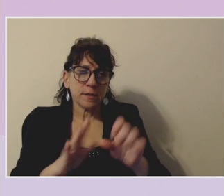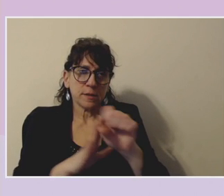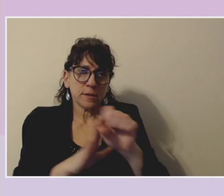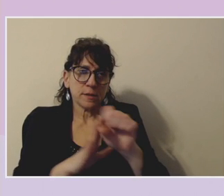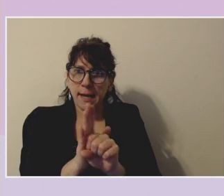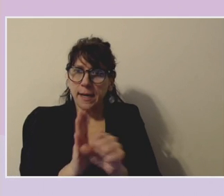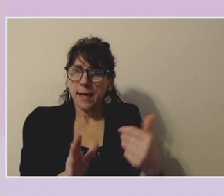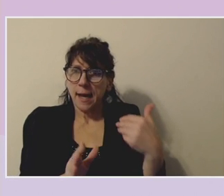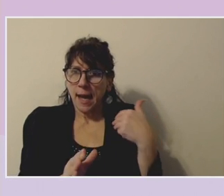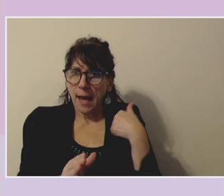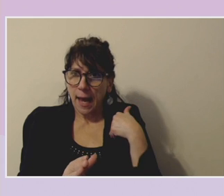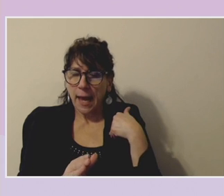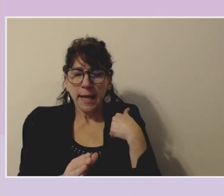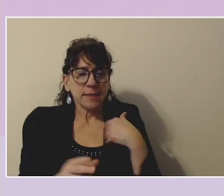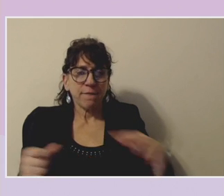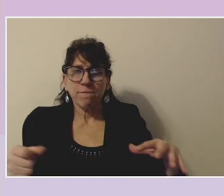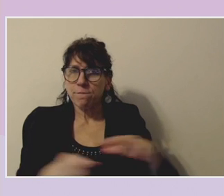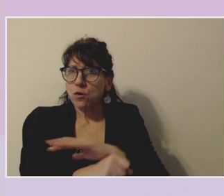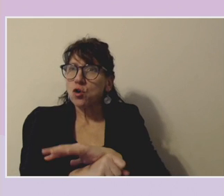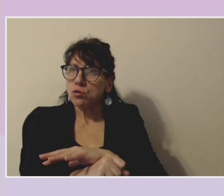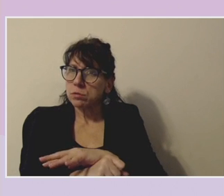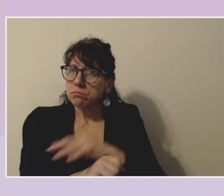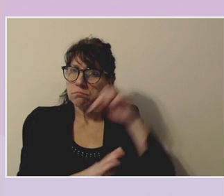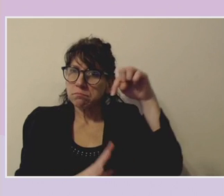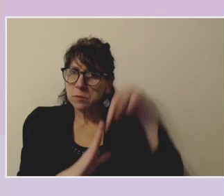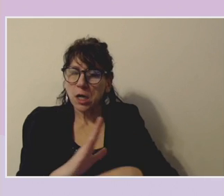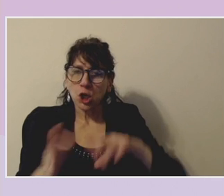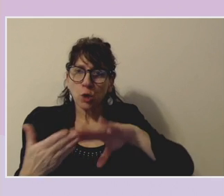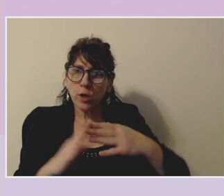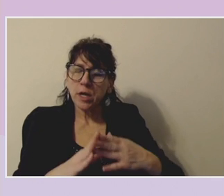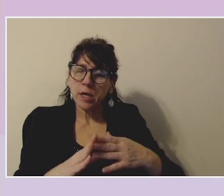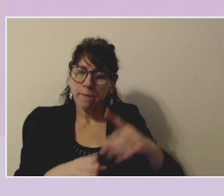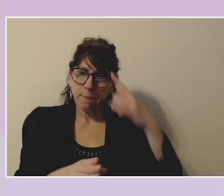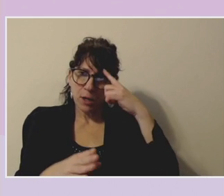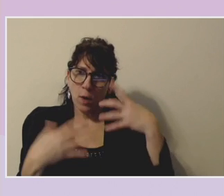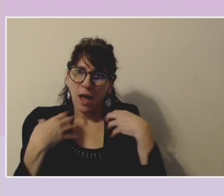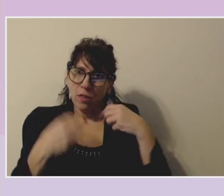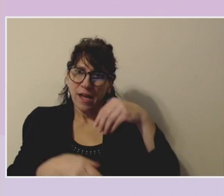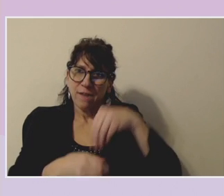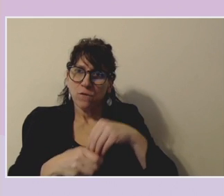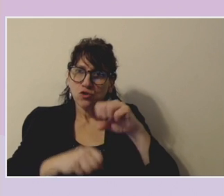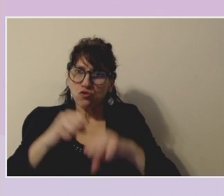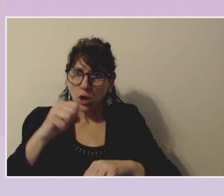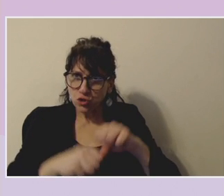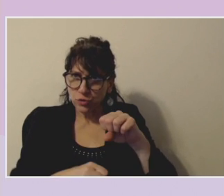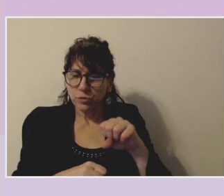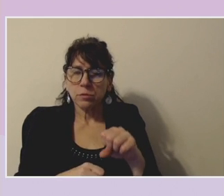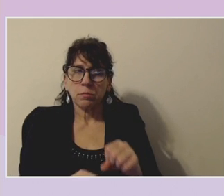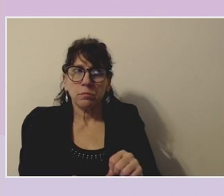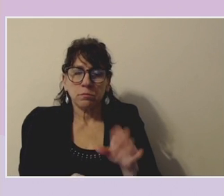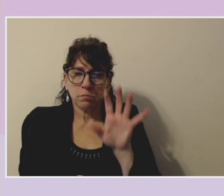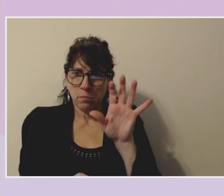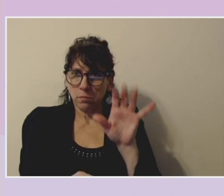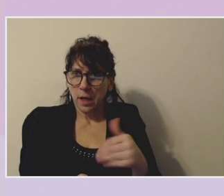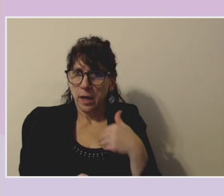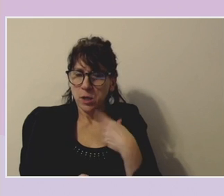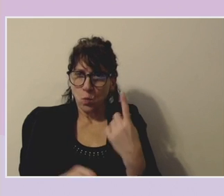a robust community mental health infrastructure and an infrastructure that has as one of its